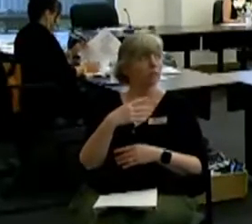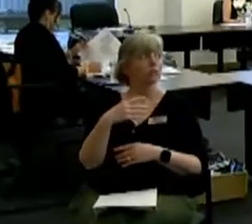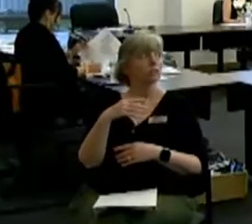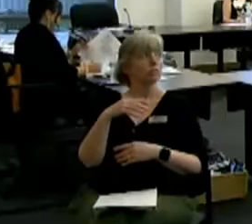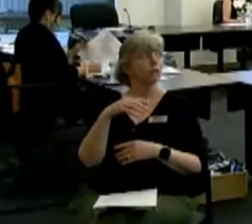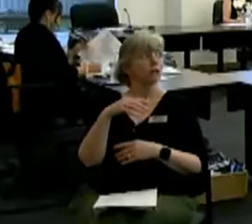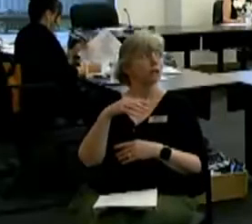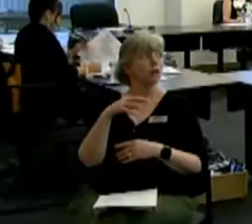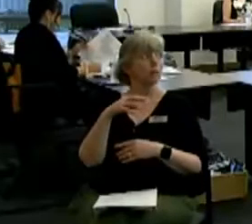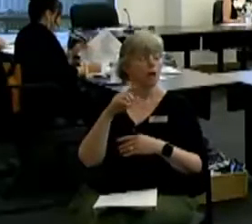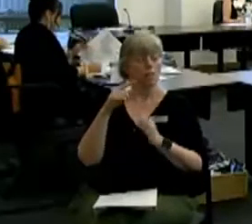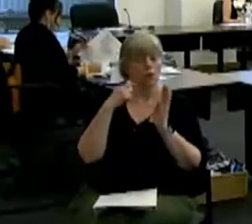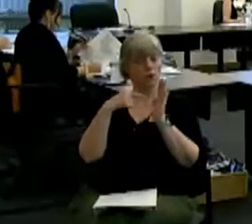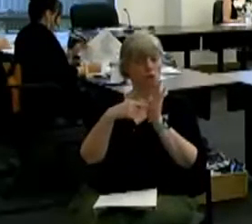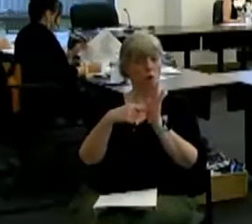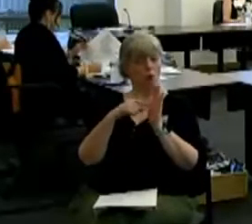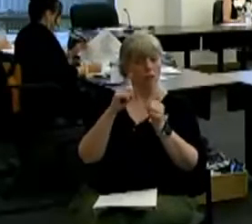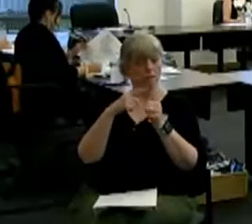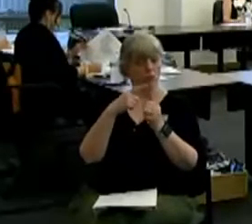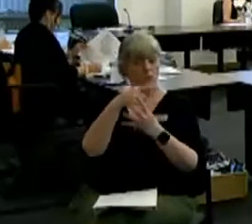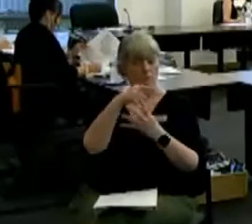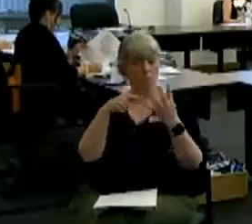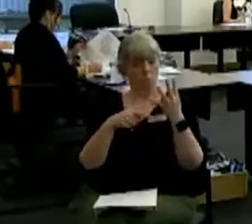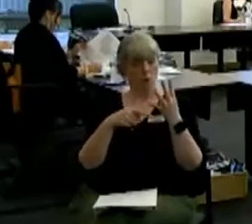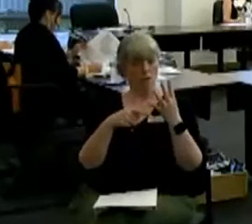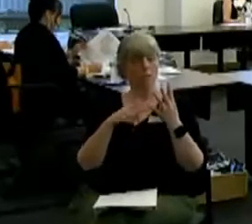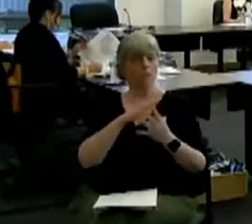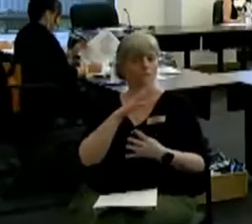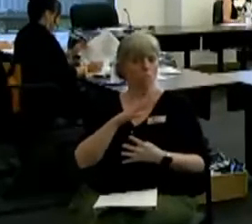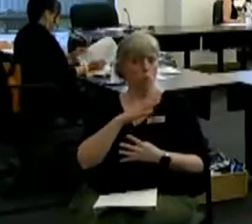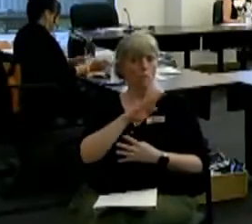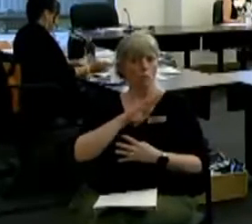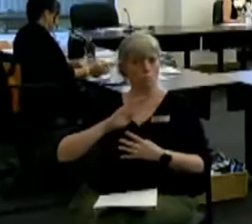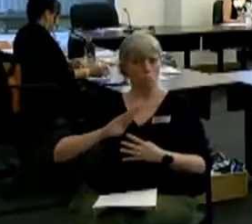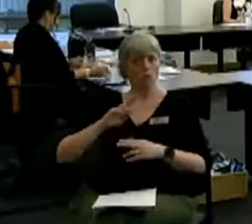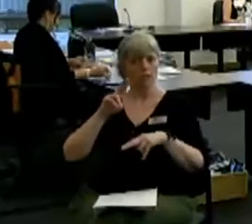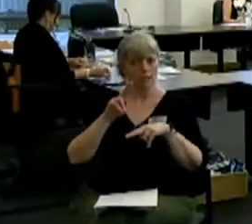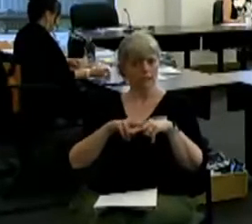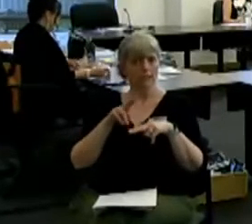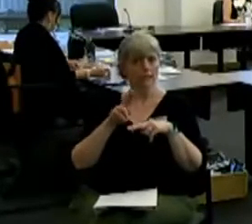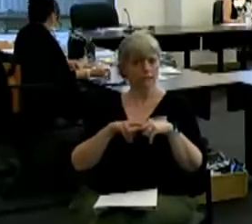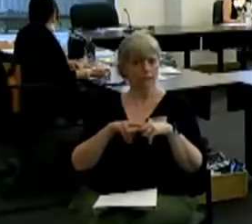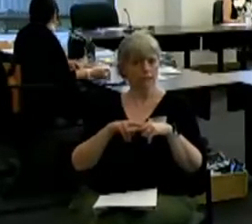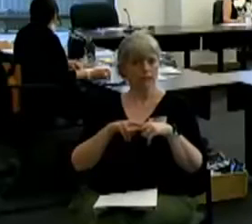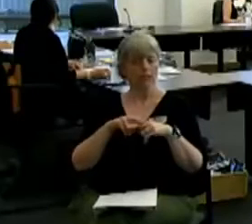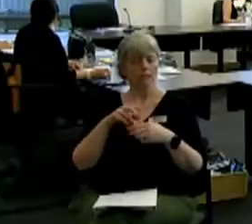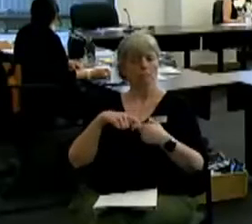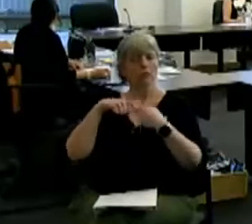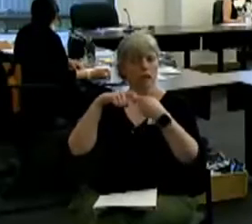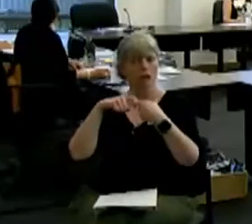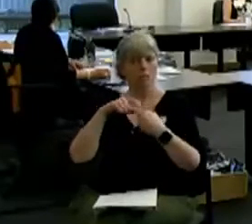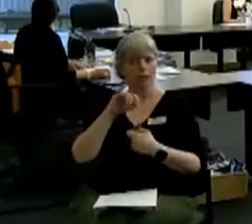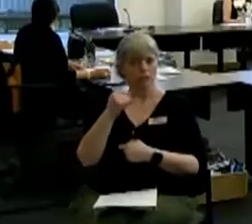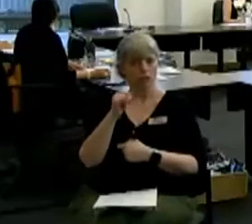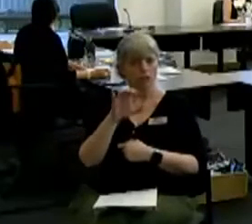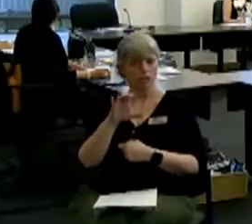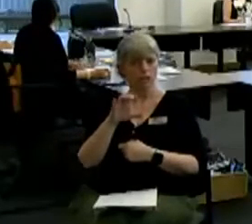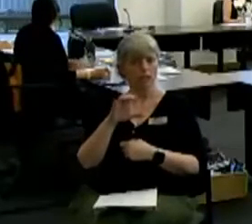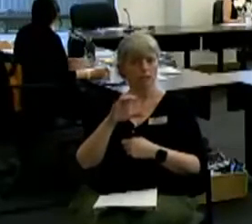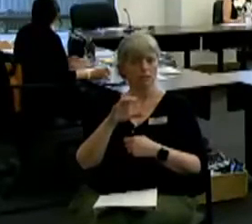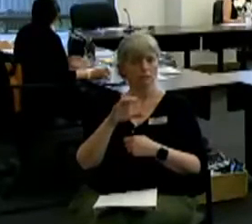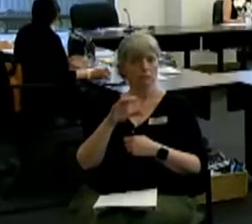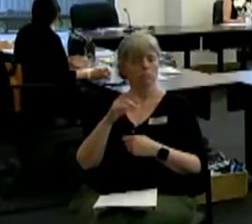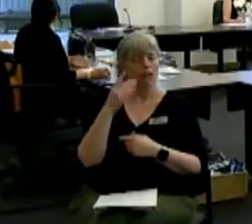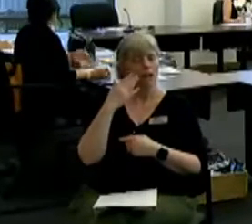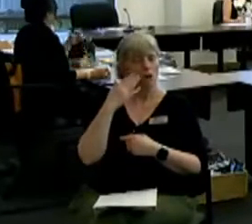make a note that on the first 4 bullet points there, those are all formal board seats held by JJC employees. And I know many of you are